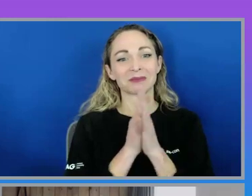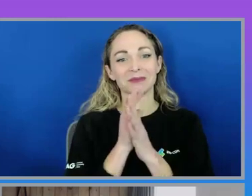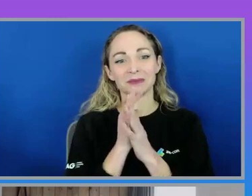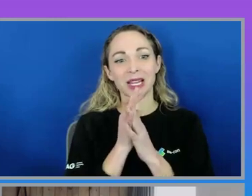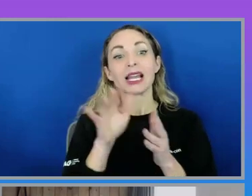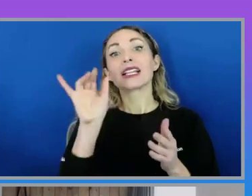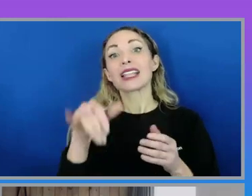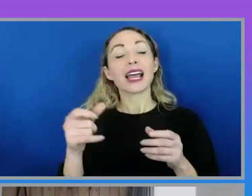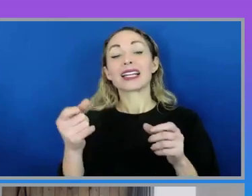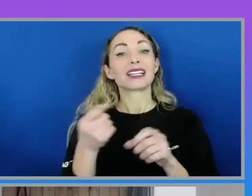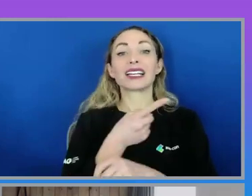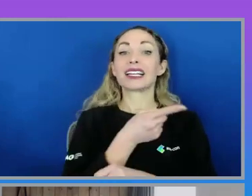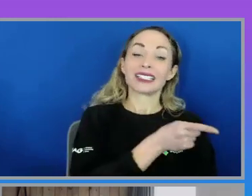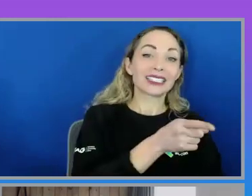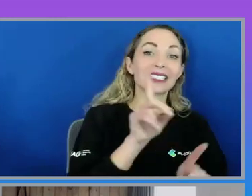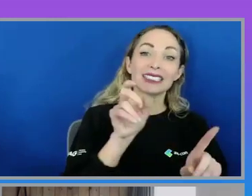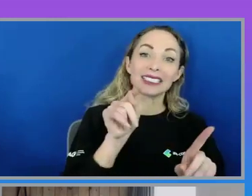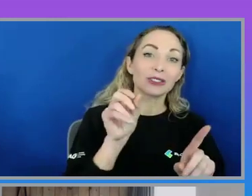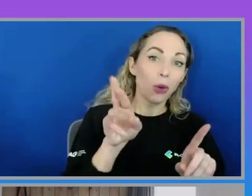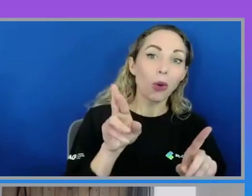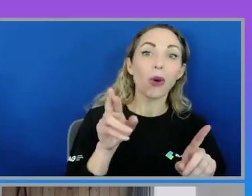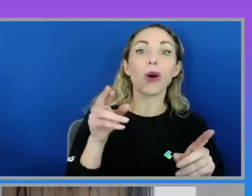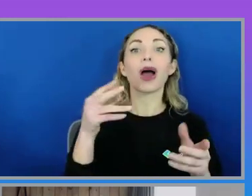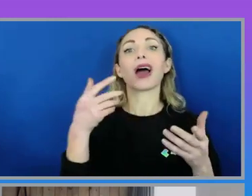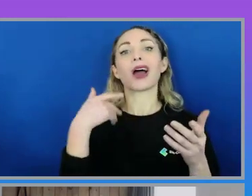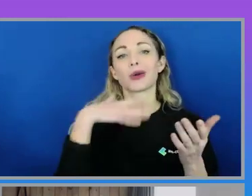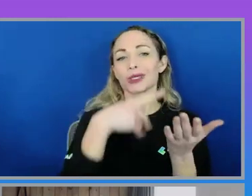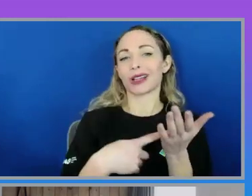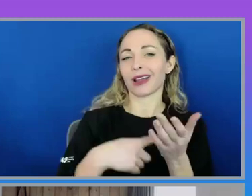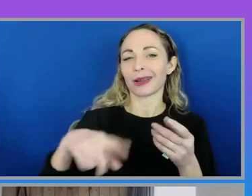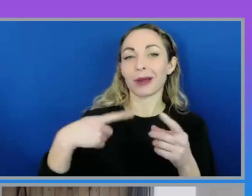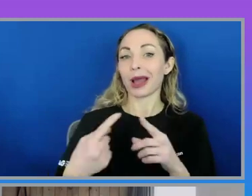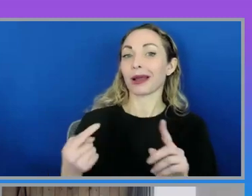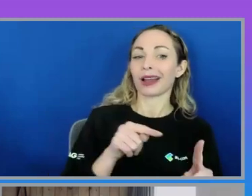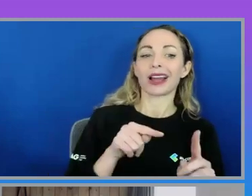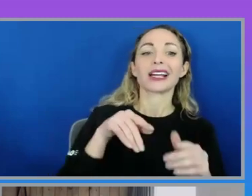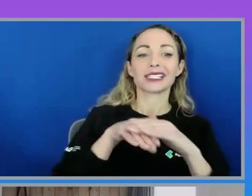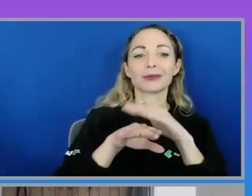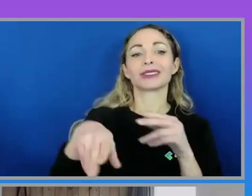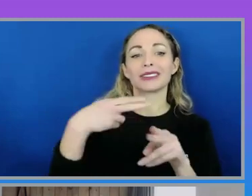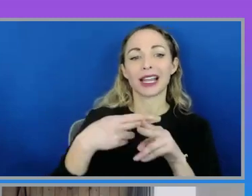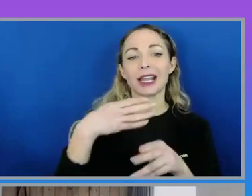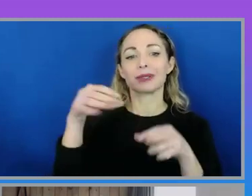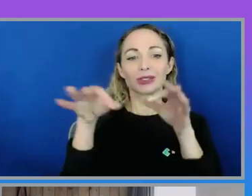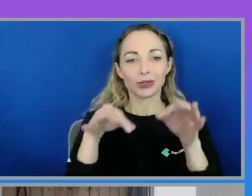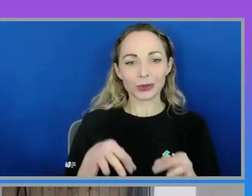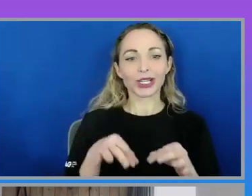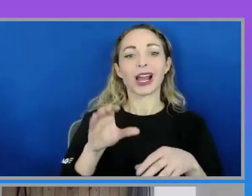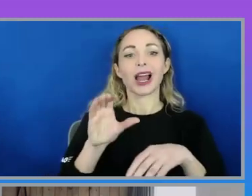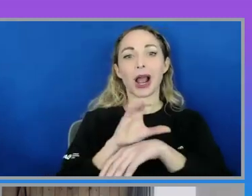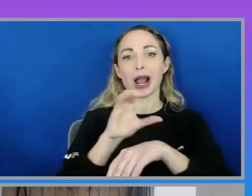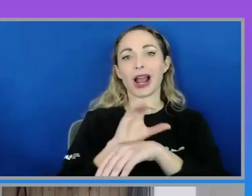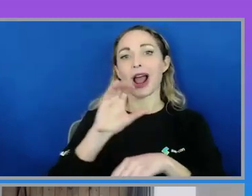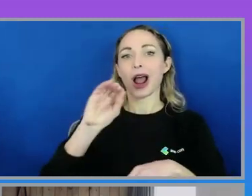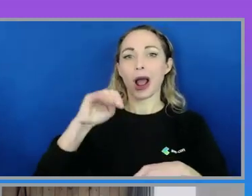A detour into the accessible name and description computation specification. Whew, that's